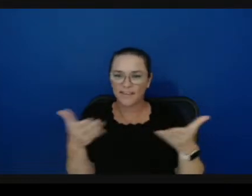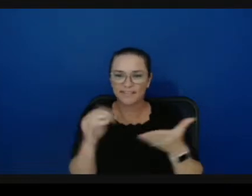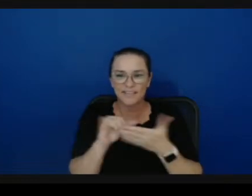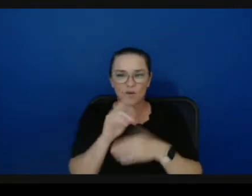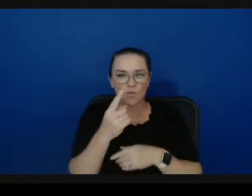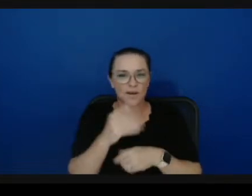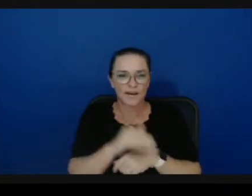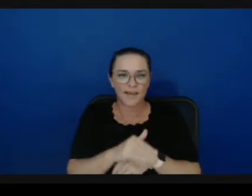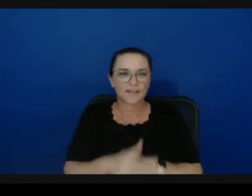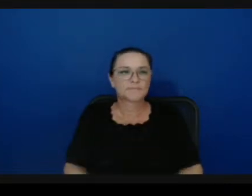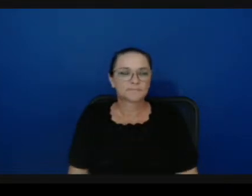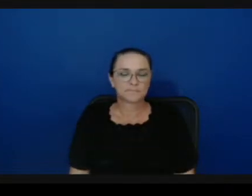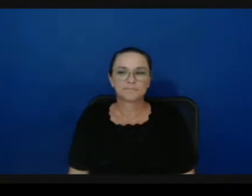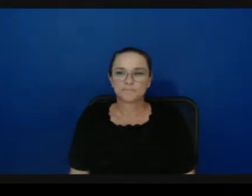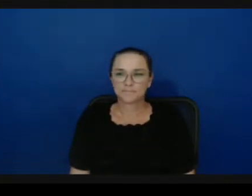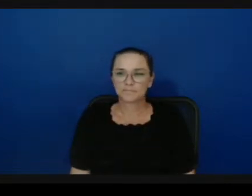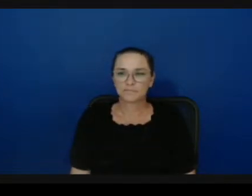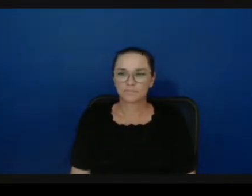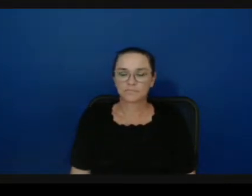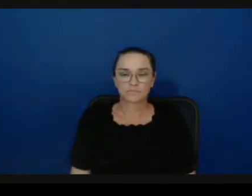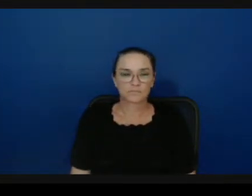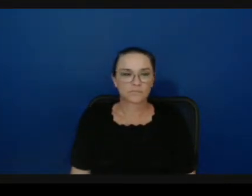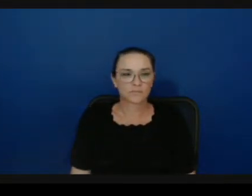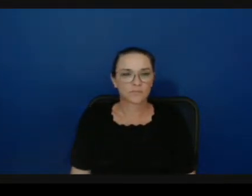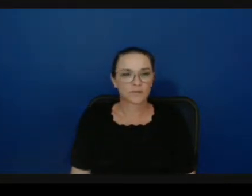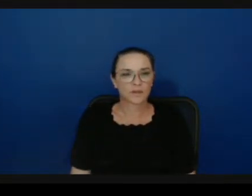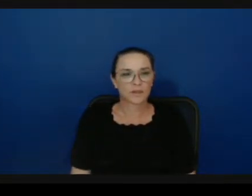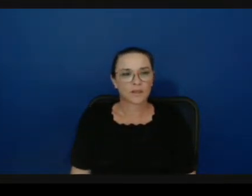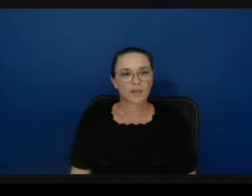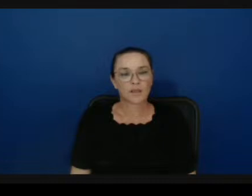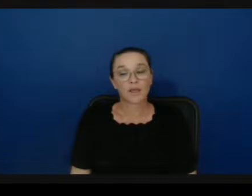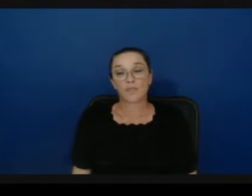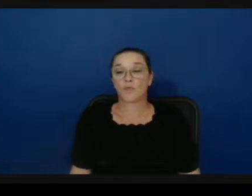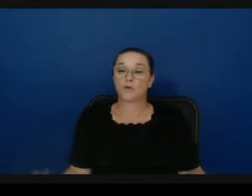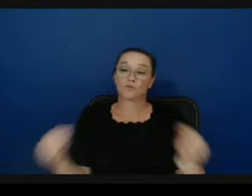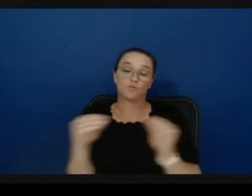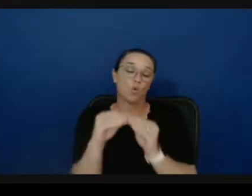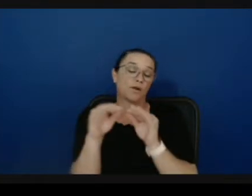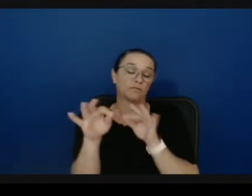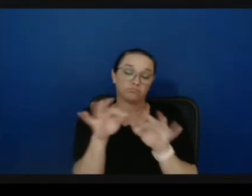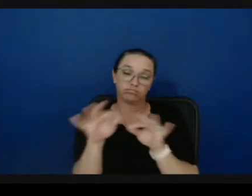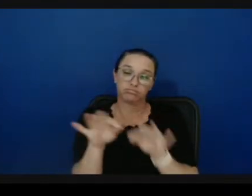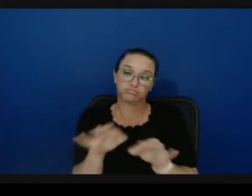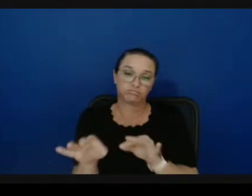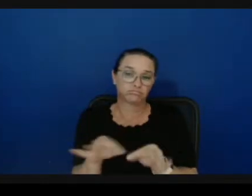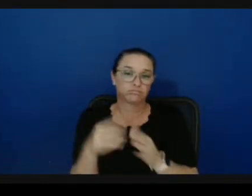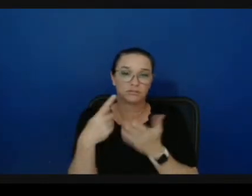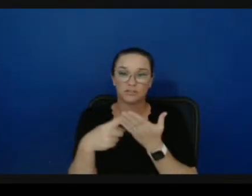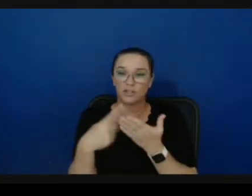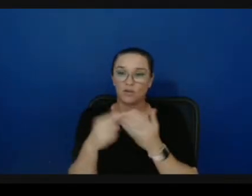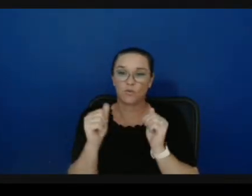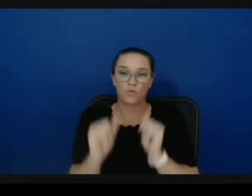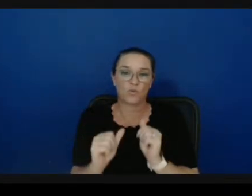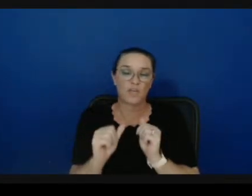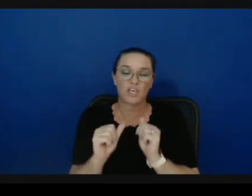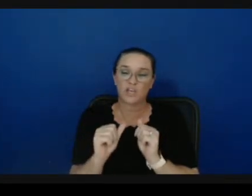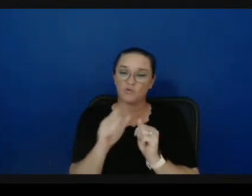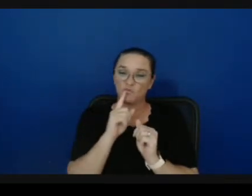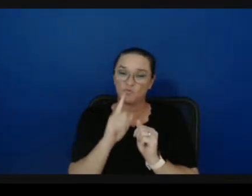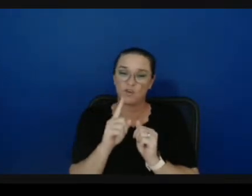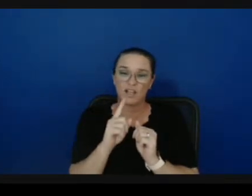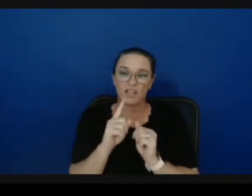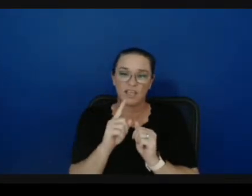Yeah, for sure. Yeah, there's a lot more we can get into there. I'm sure we could, pick out the scab for many years still here,